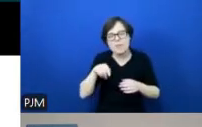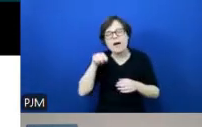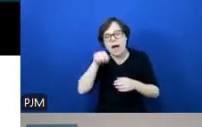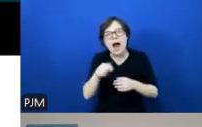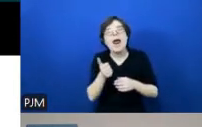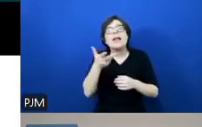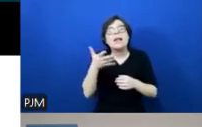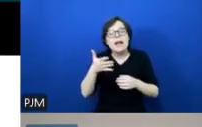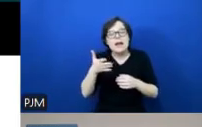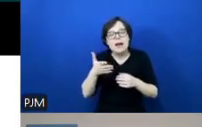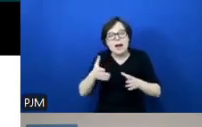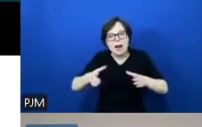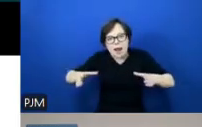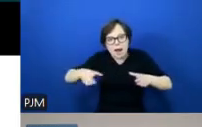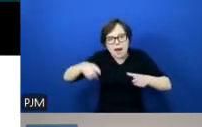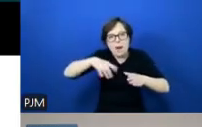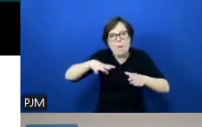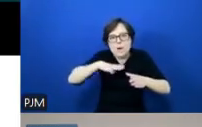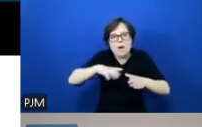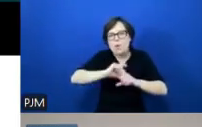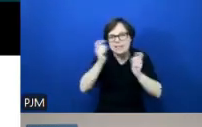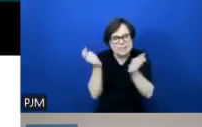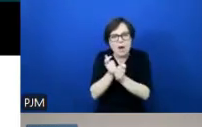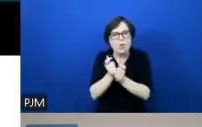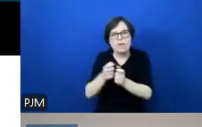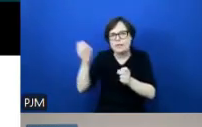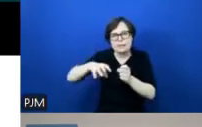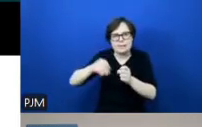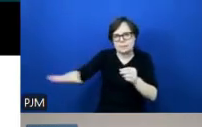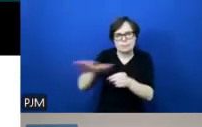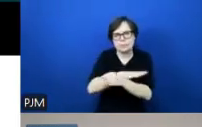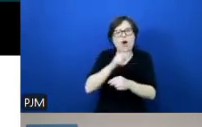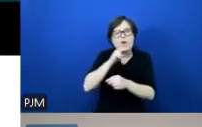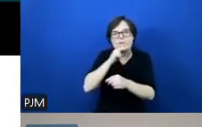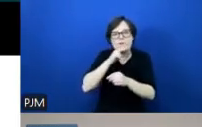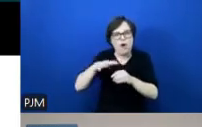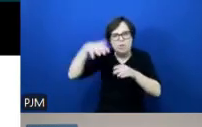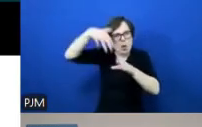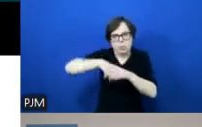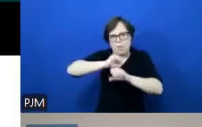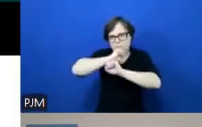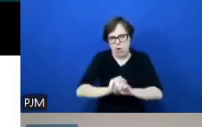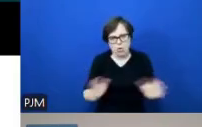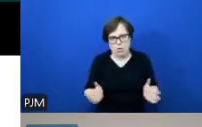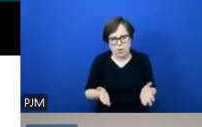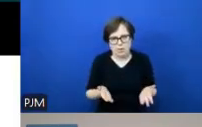In 1958, the year where I was born, most wells were filled with soil or flooded with water. So you can see the scale